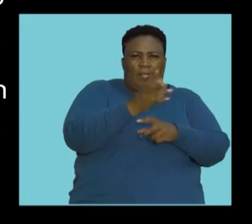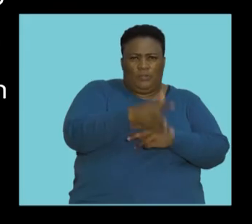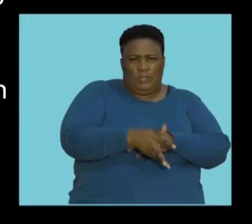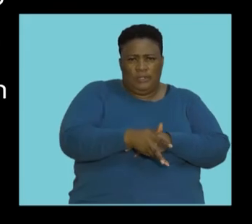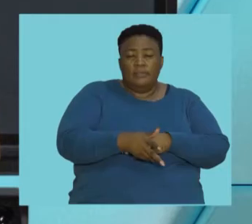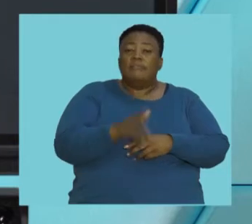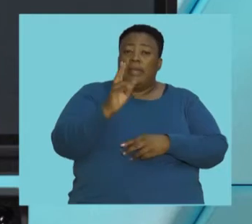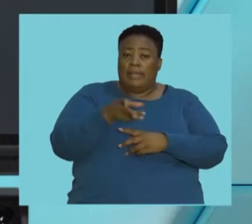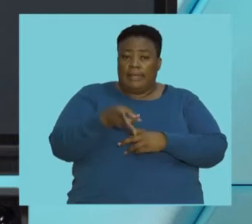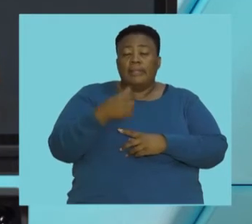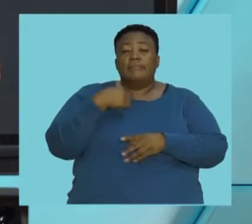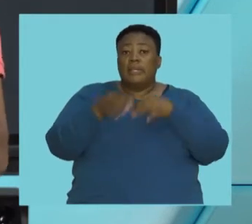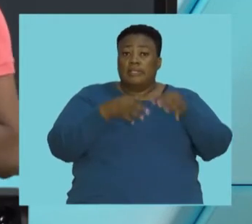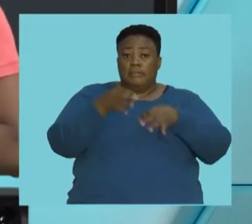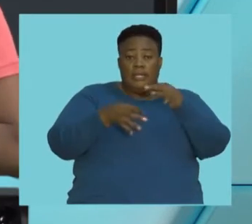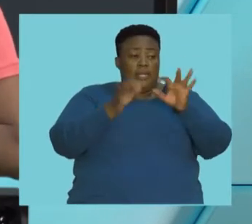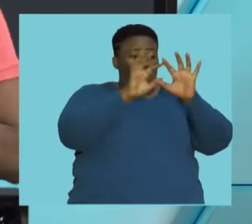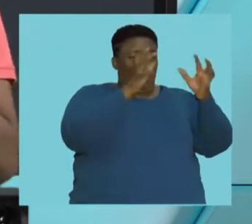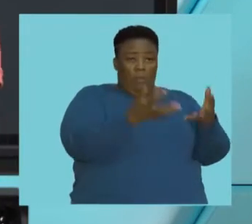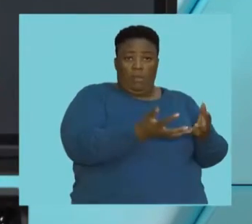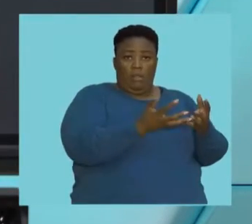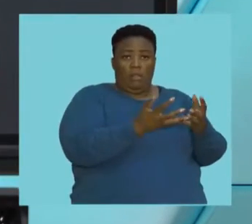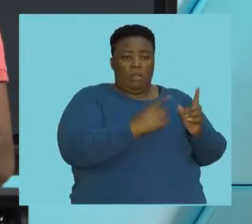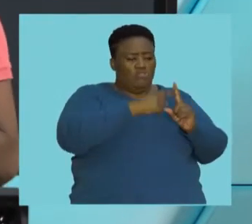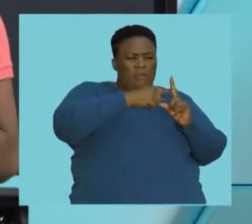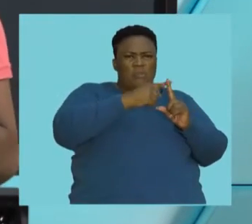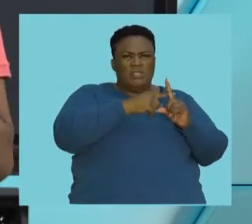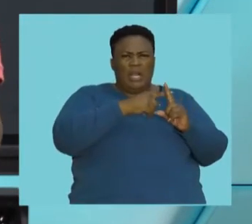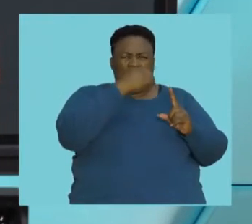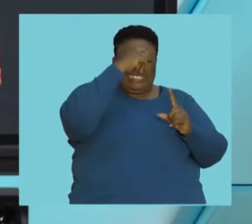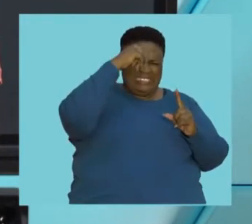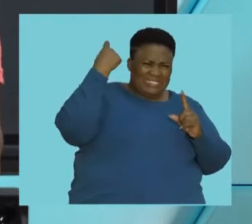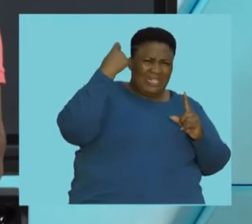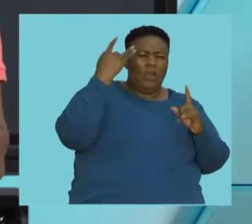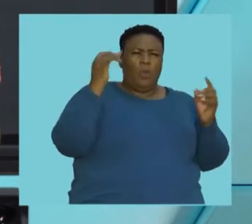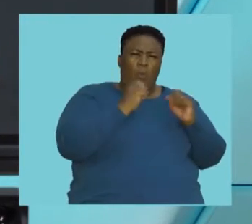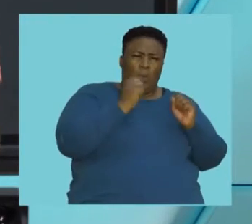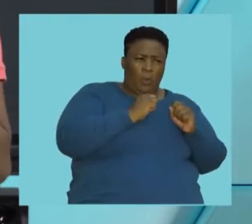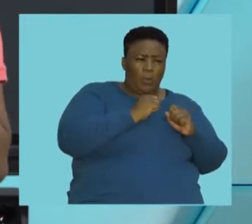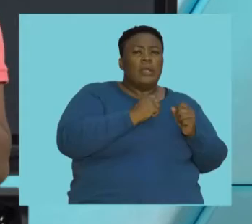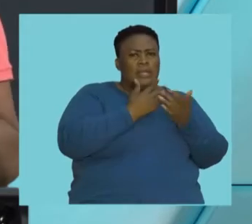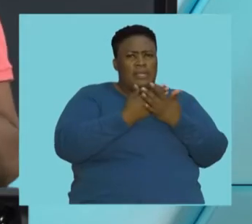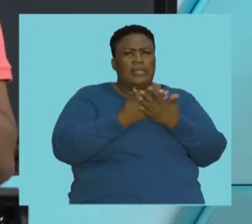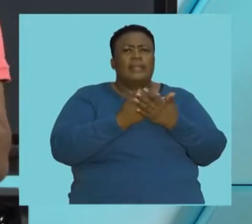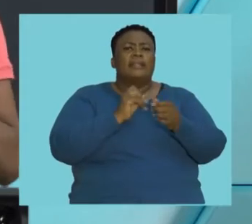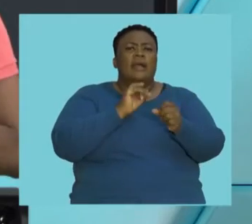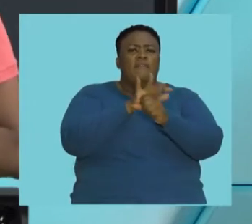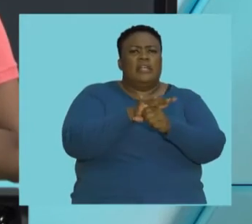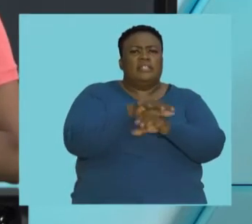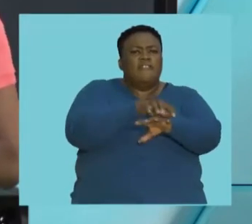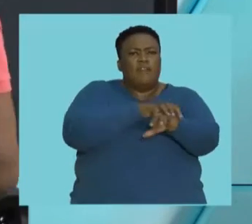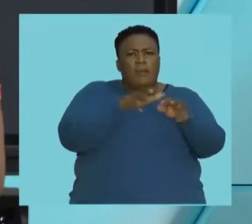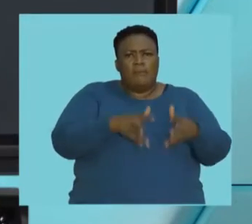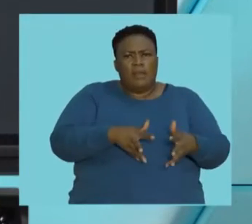explained, global temperatures, when they change, they're going to definitely affect the ability of farmers to be able to irrigate their